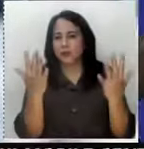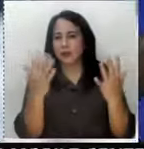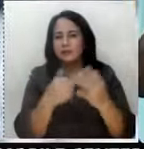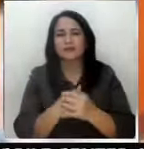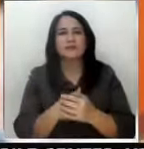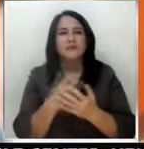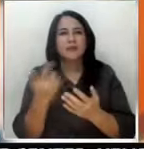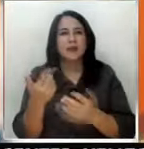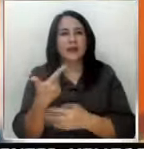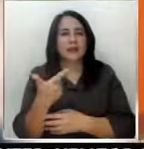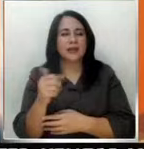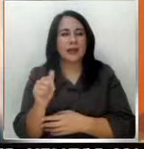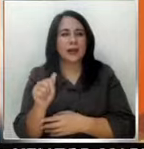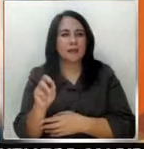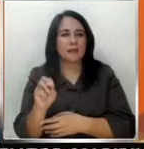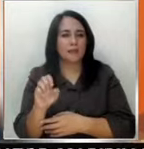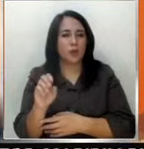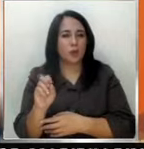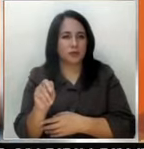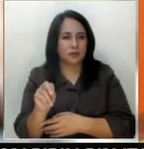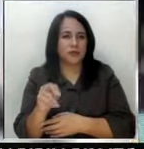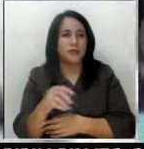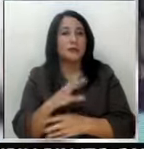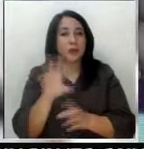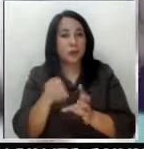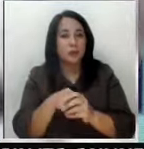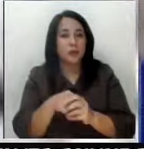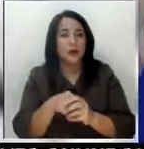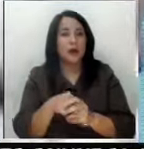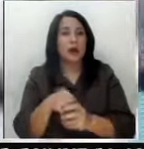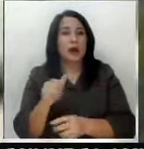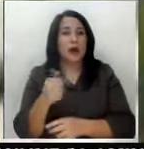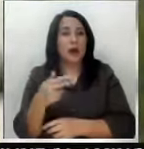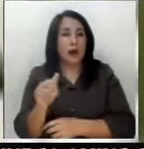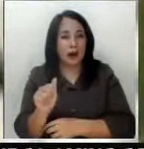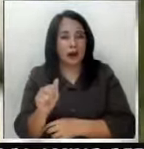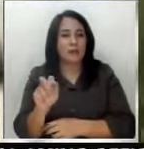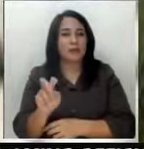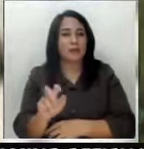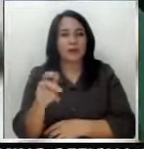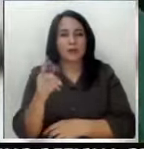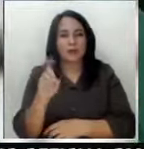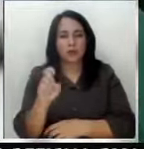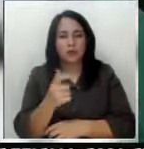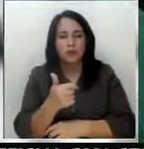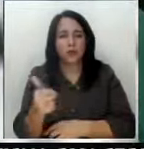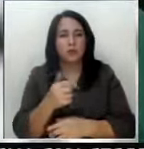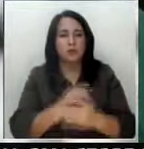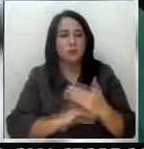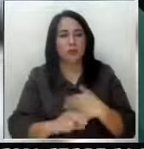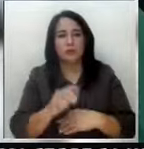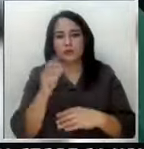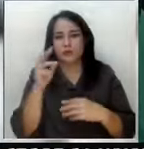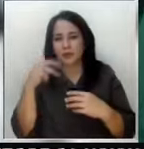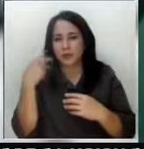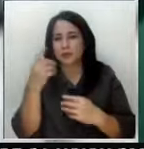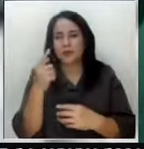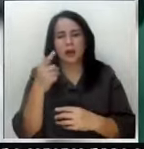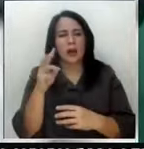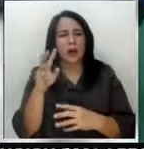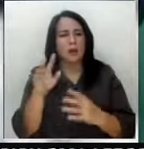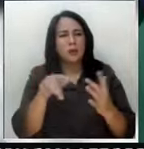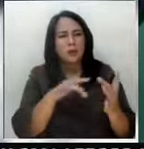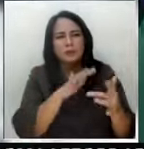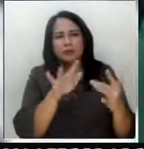Game On. Pati ang Aha, Biyahe ni Drew, Born to be Wild, I Wonder,